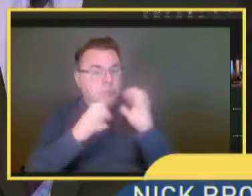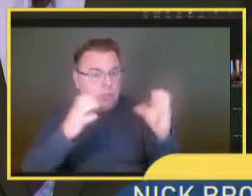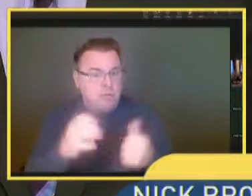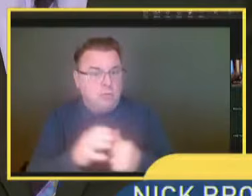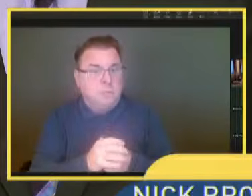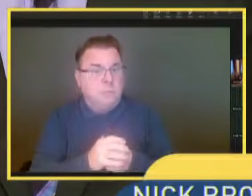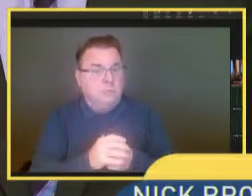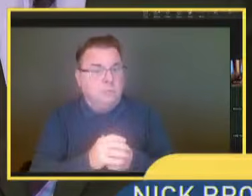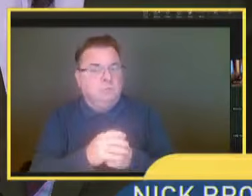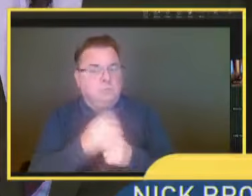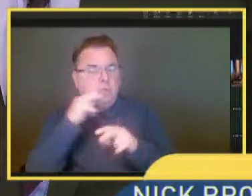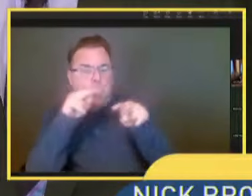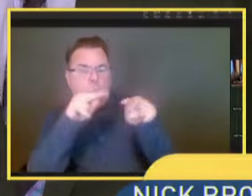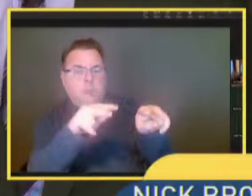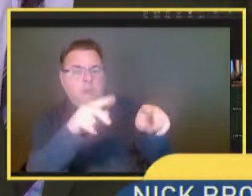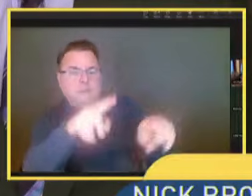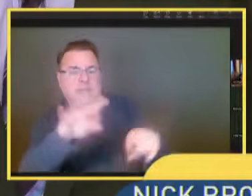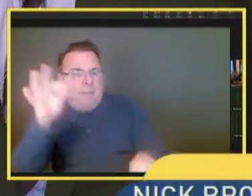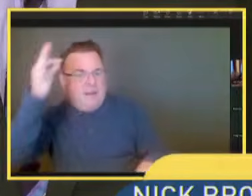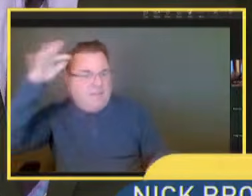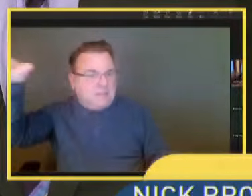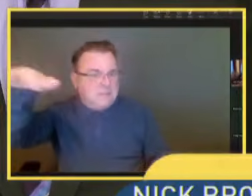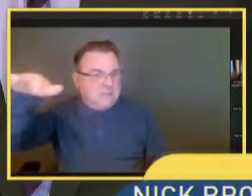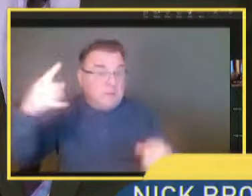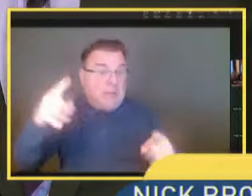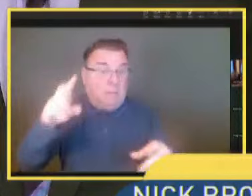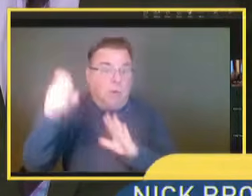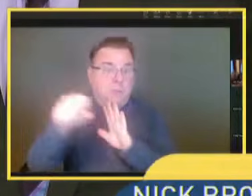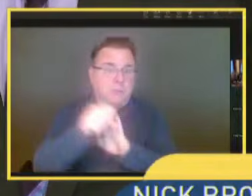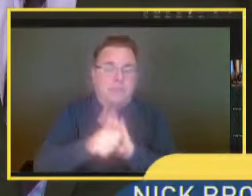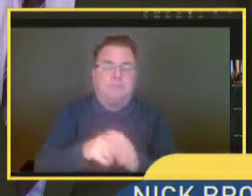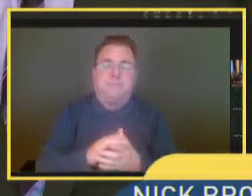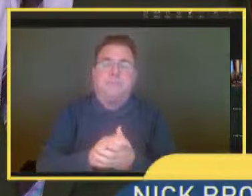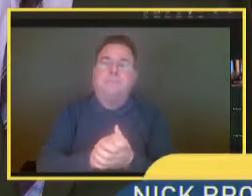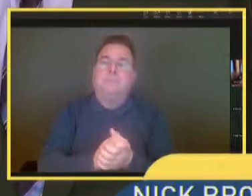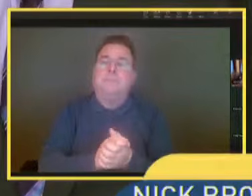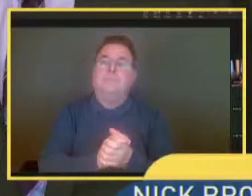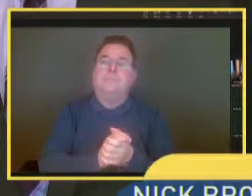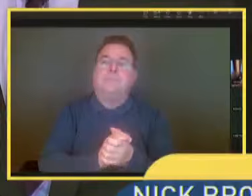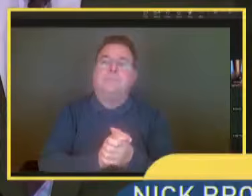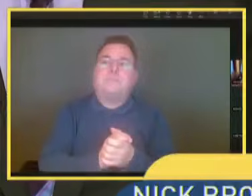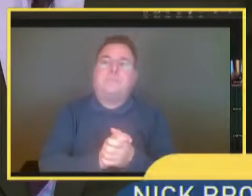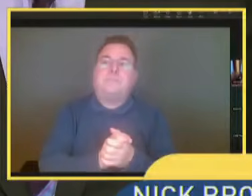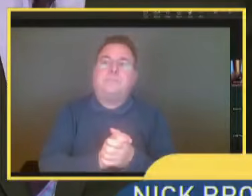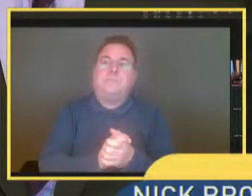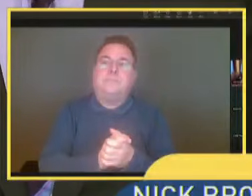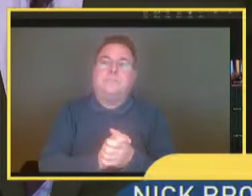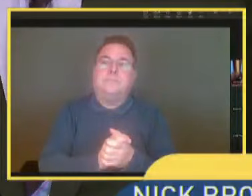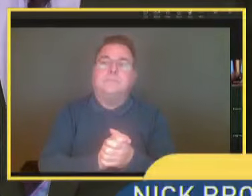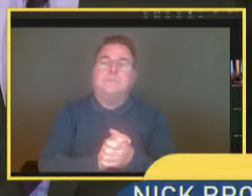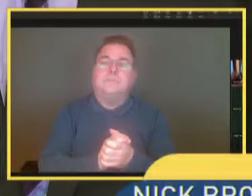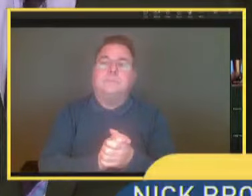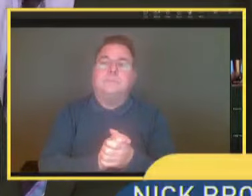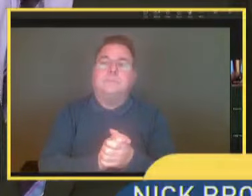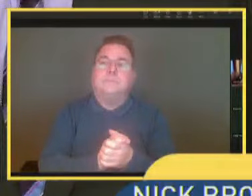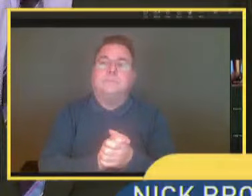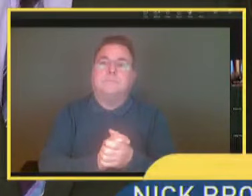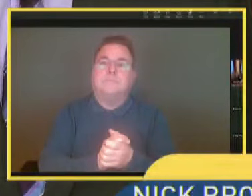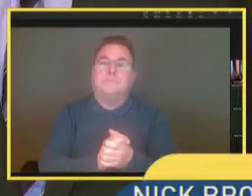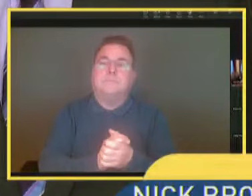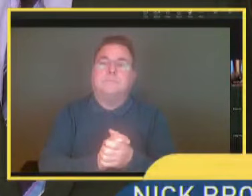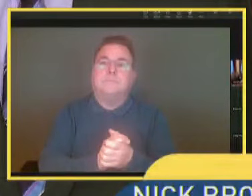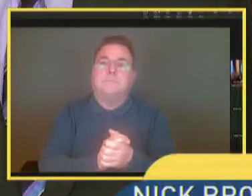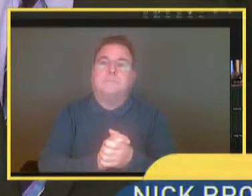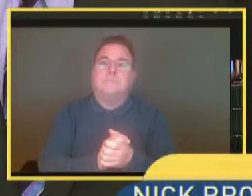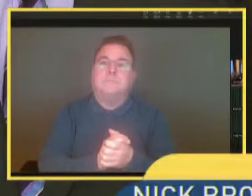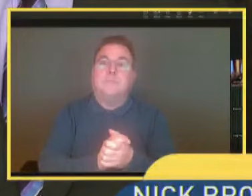that are going on in our community. And you should all know by now that when we can and do, we move quickly